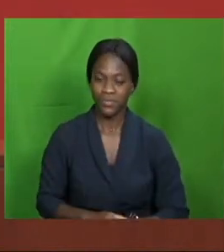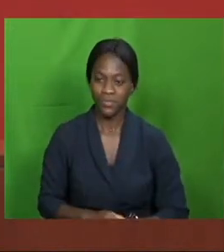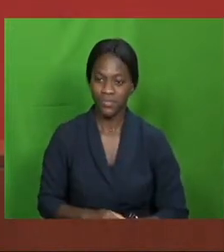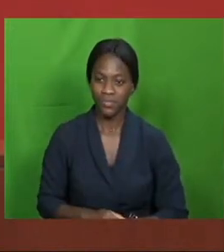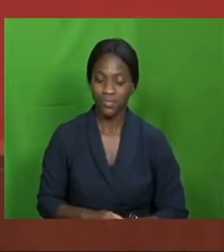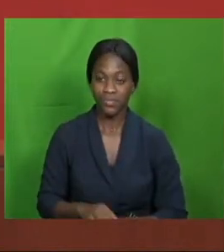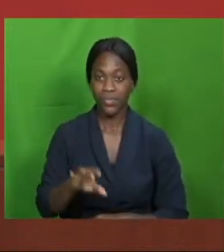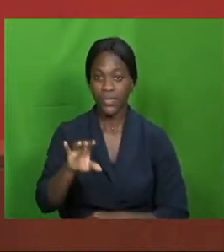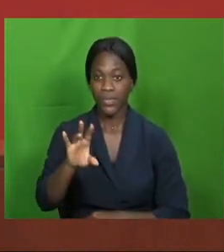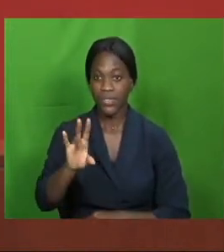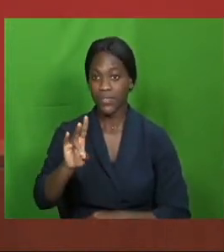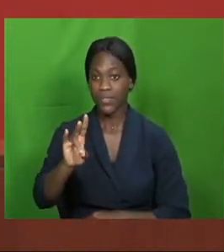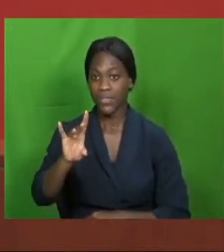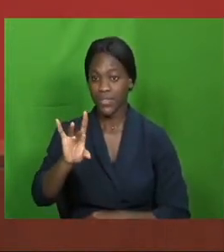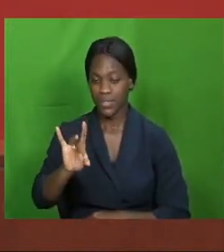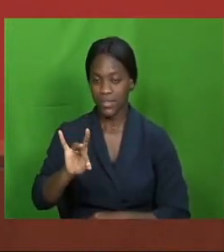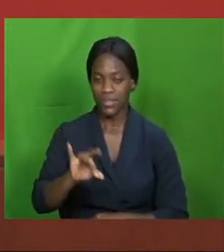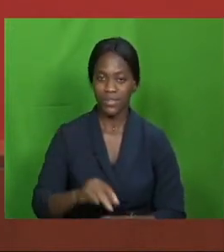(78)